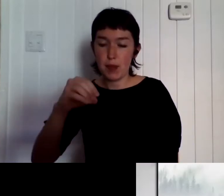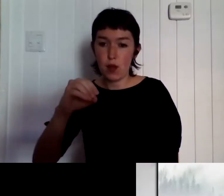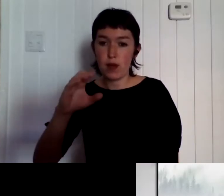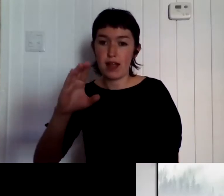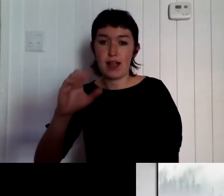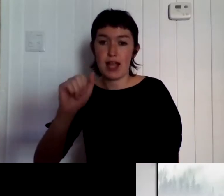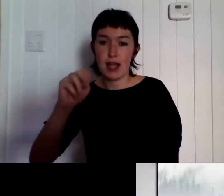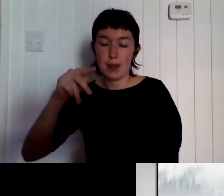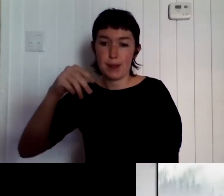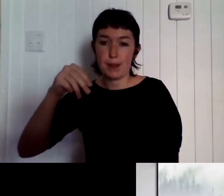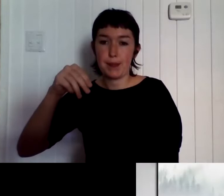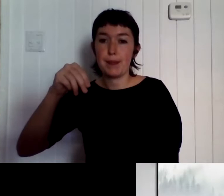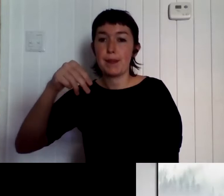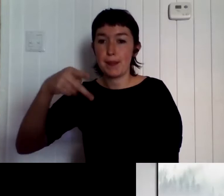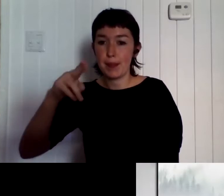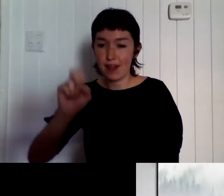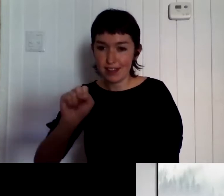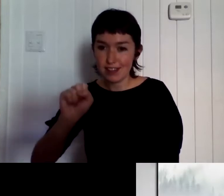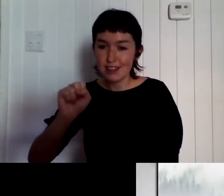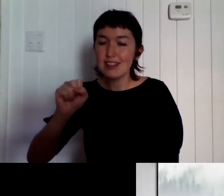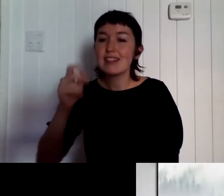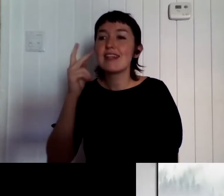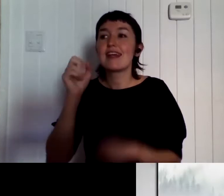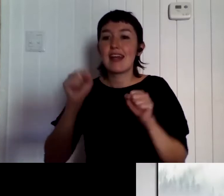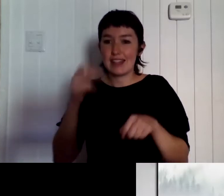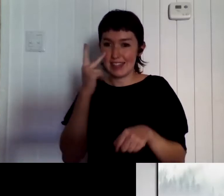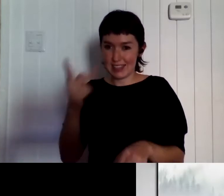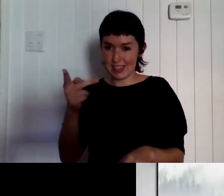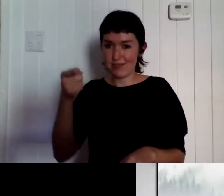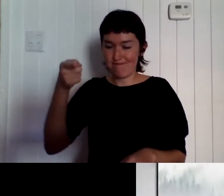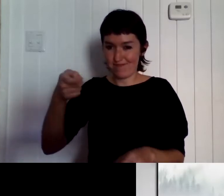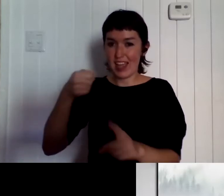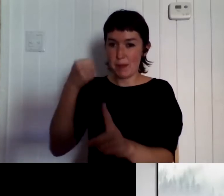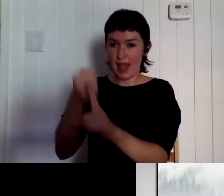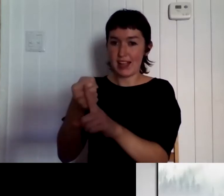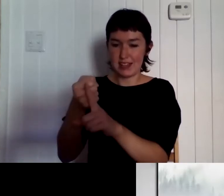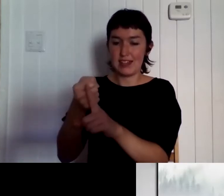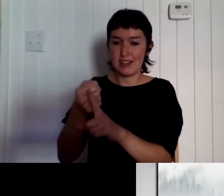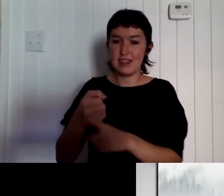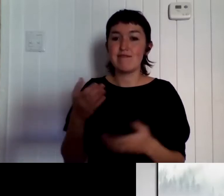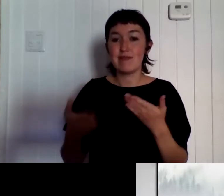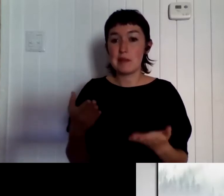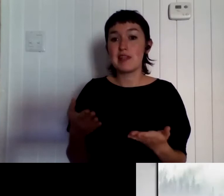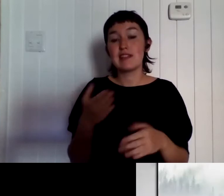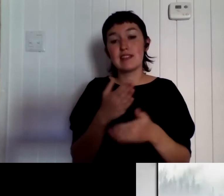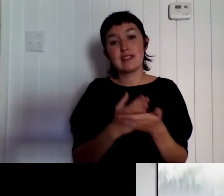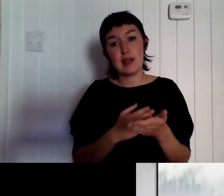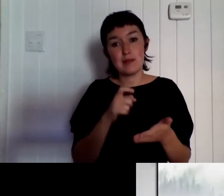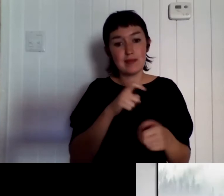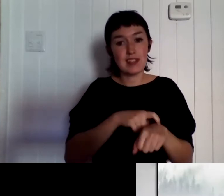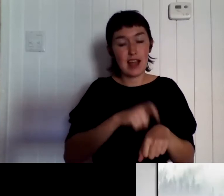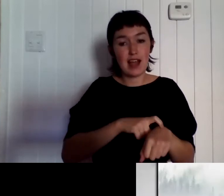that that part of the brain has been impacted. It might take some time, and it might be after you've already realized that something is going